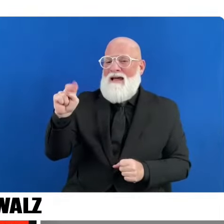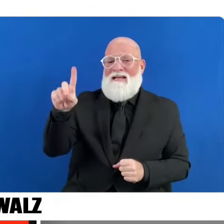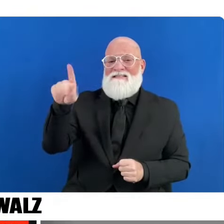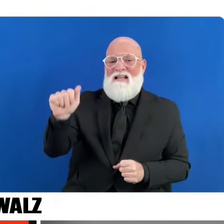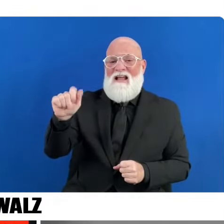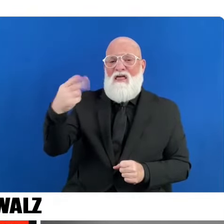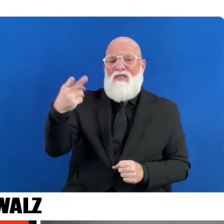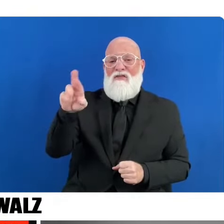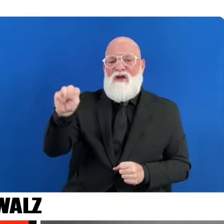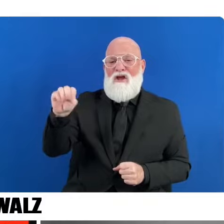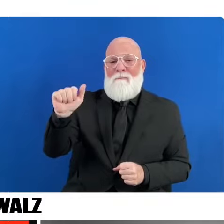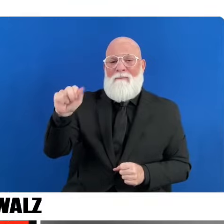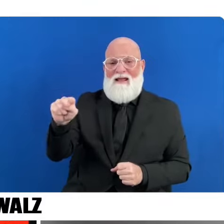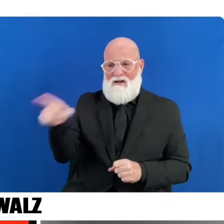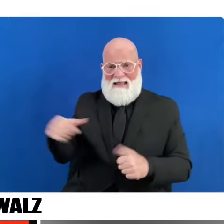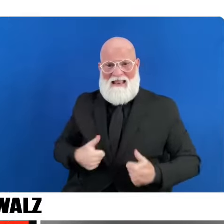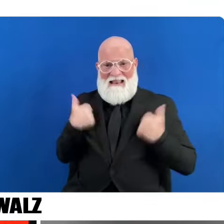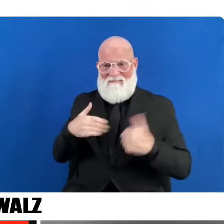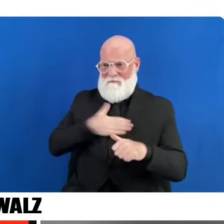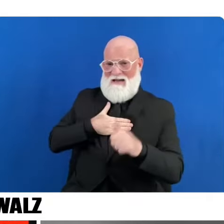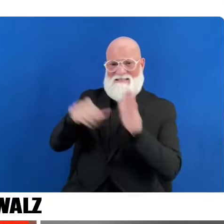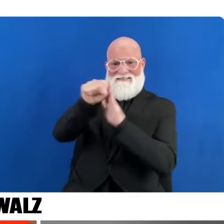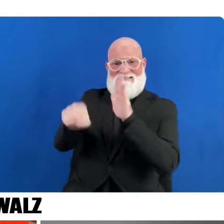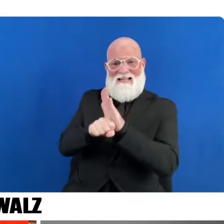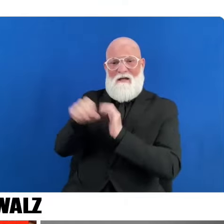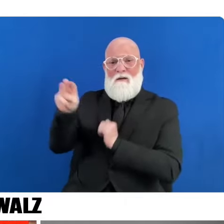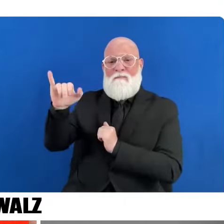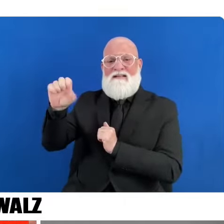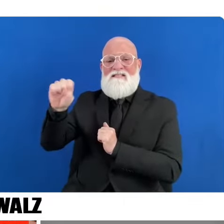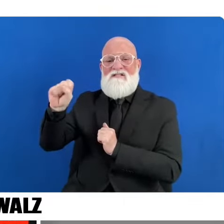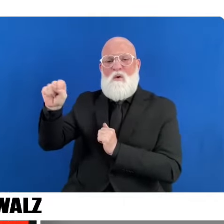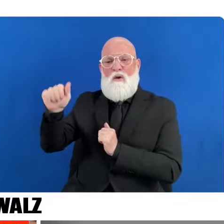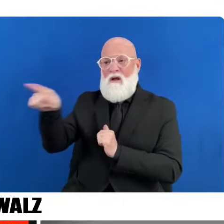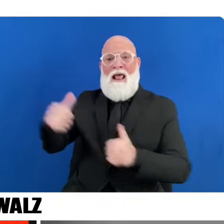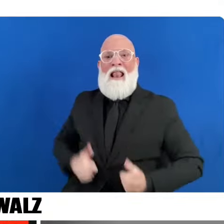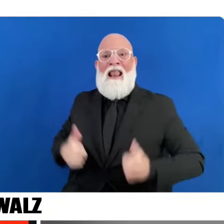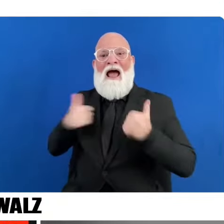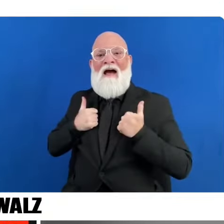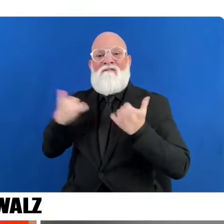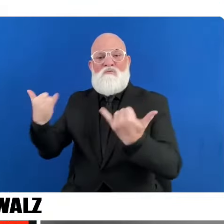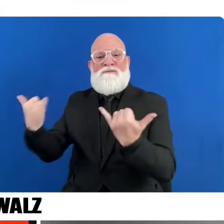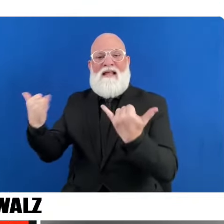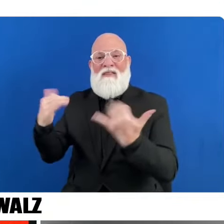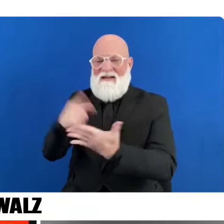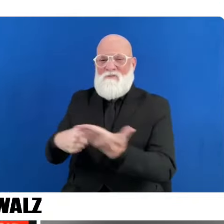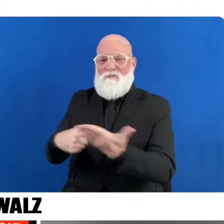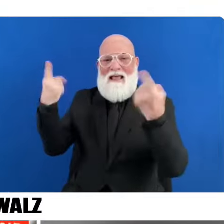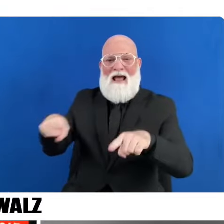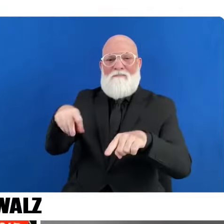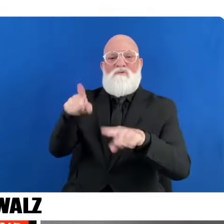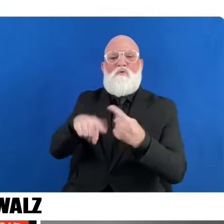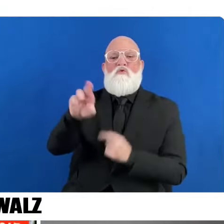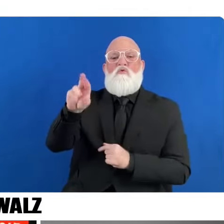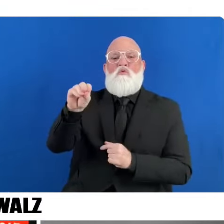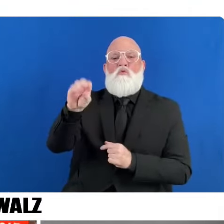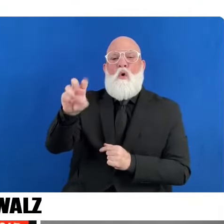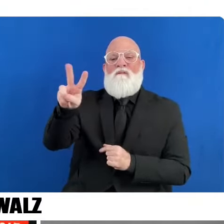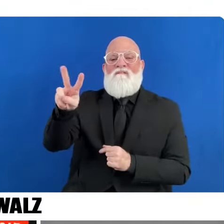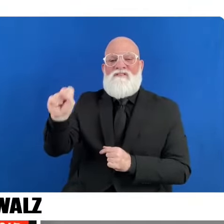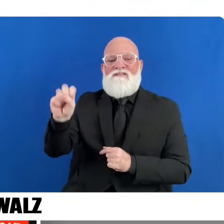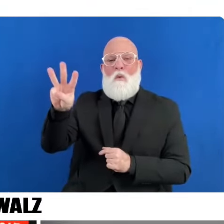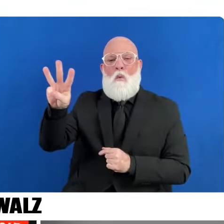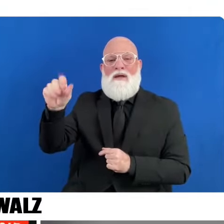today. That's why the restoration of Roe versus Wade. When you listen to Vice President Harris talk about this subject and you hear me talk about it, you hear us